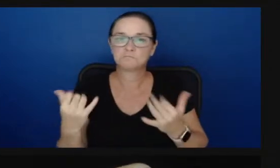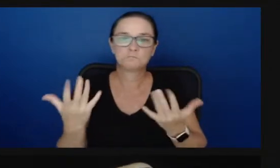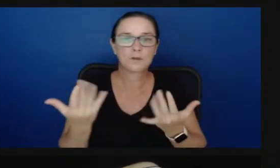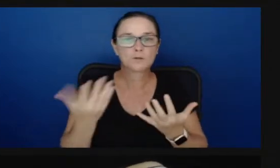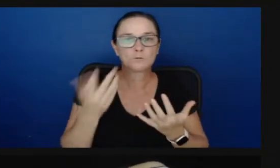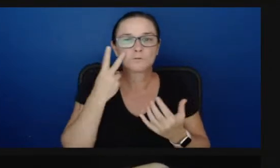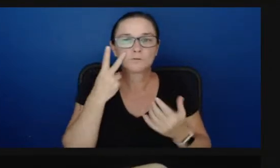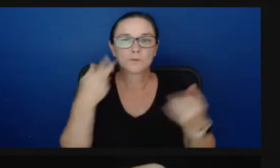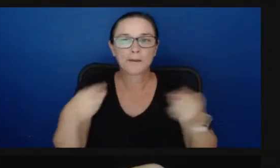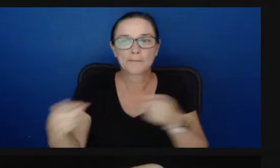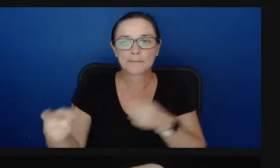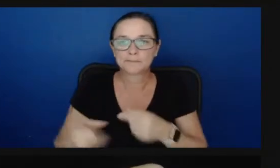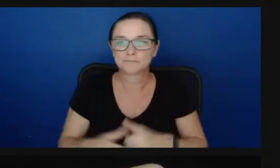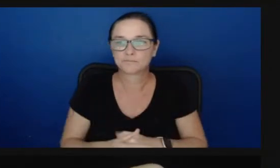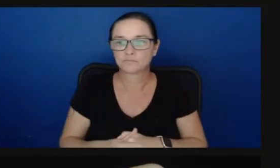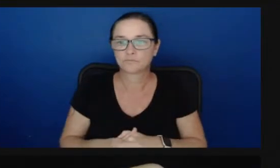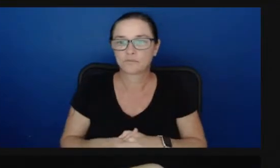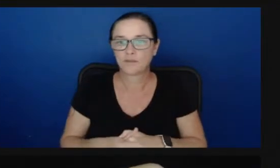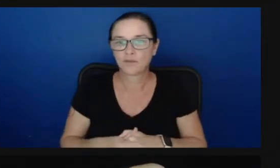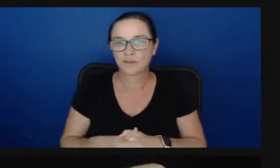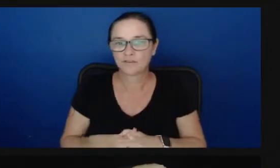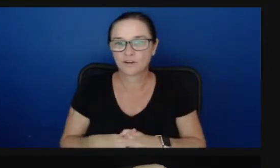maybe it will. We'll have to see.